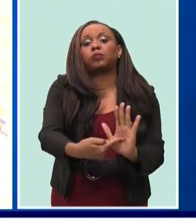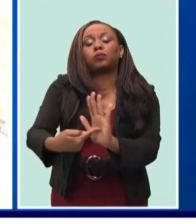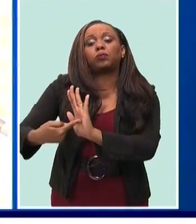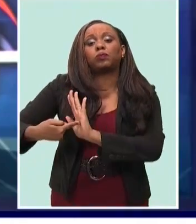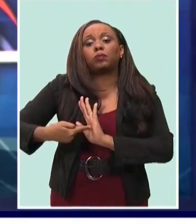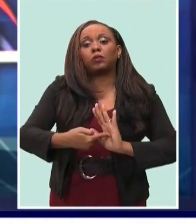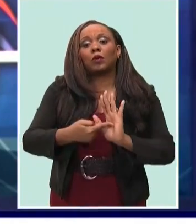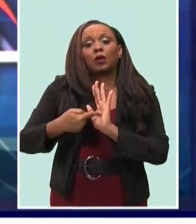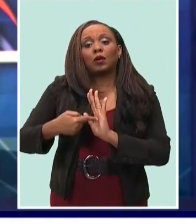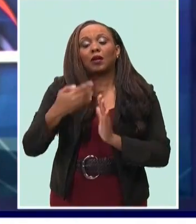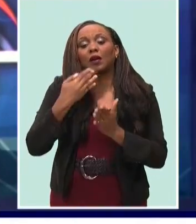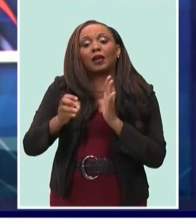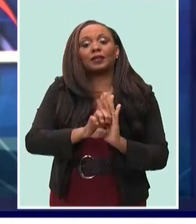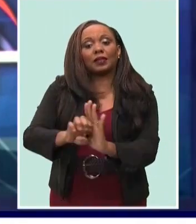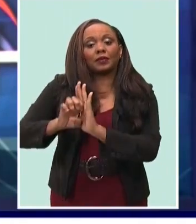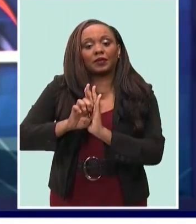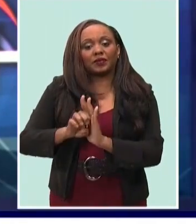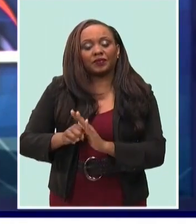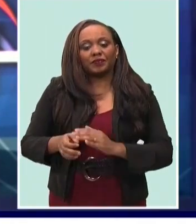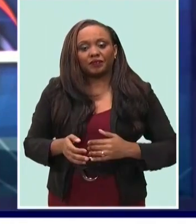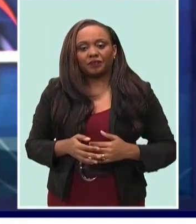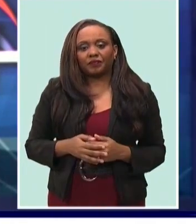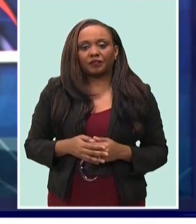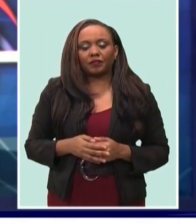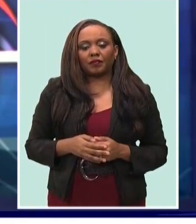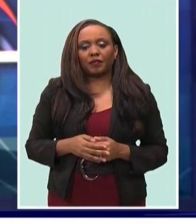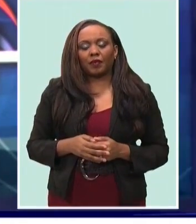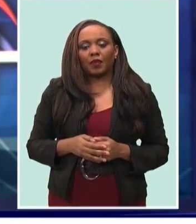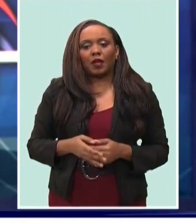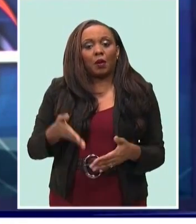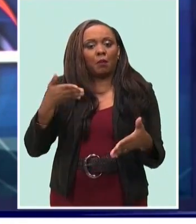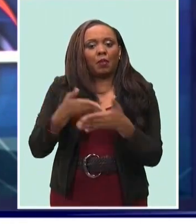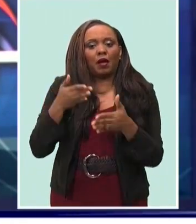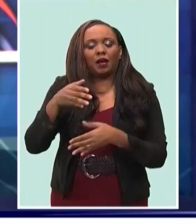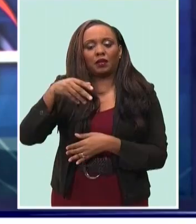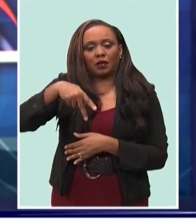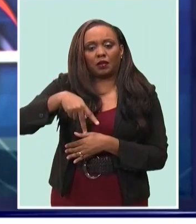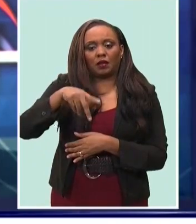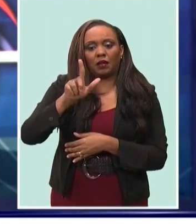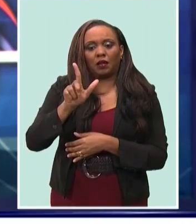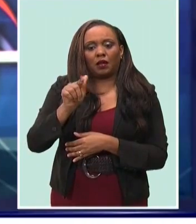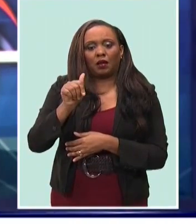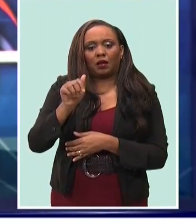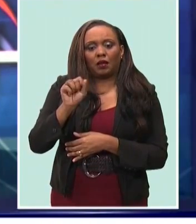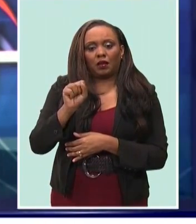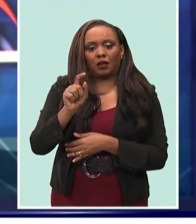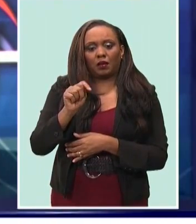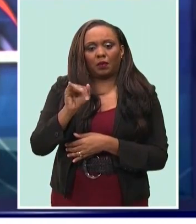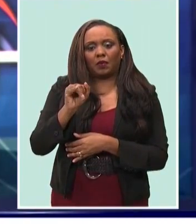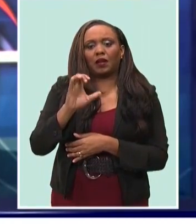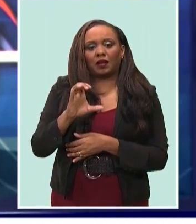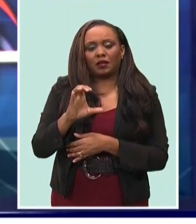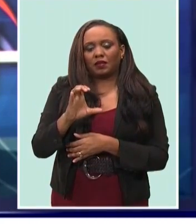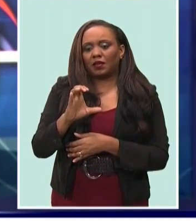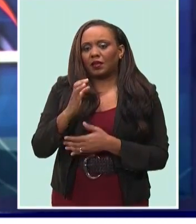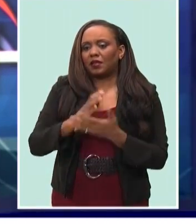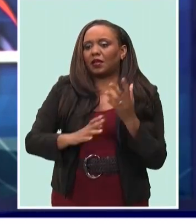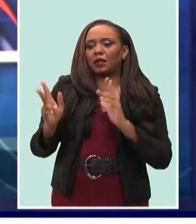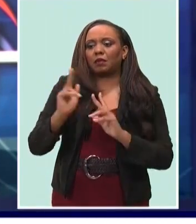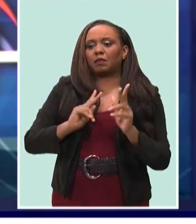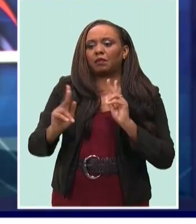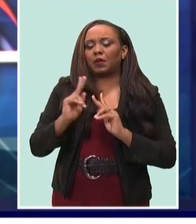world. Well, the ban on single-use plastics is already having an effect, even though it is not yet in place. Our